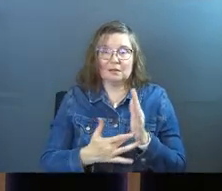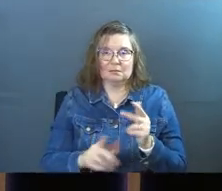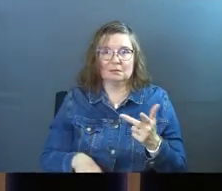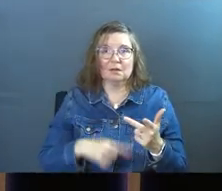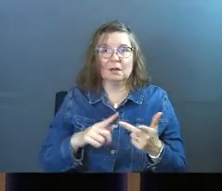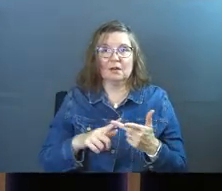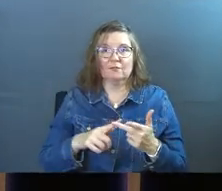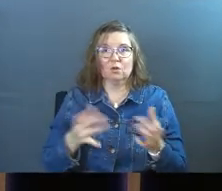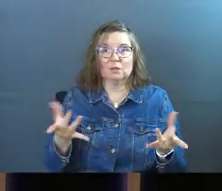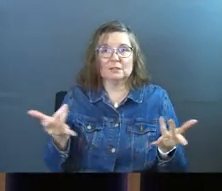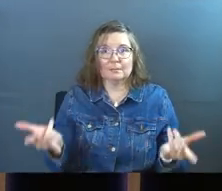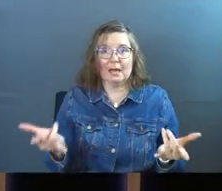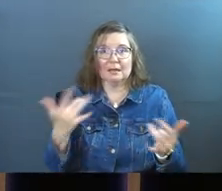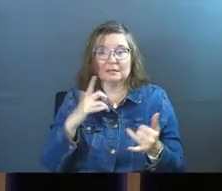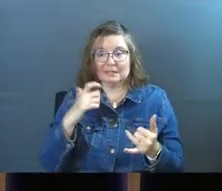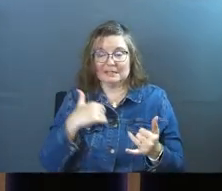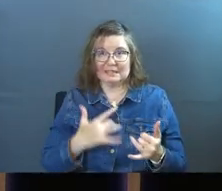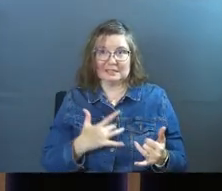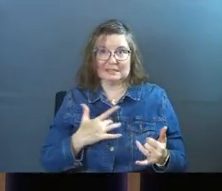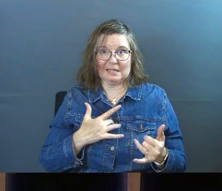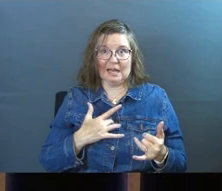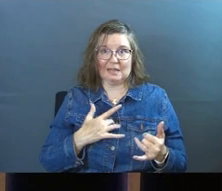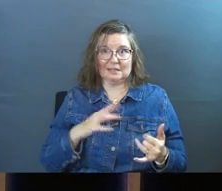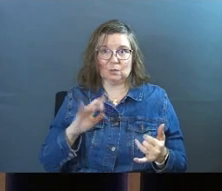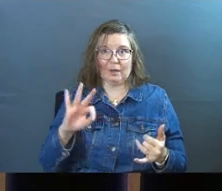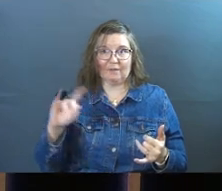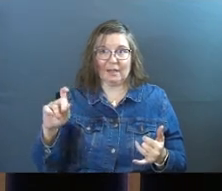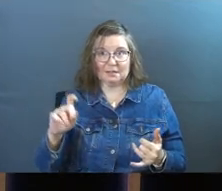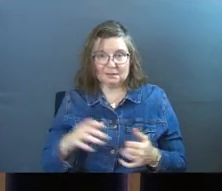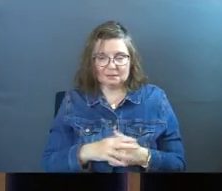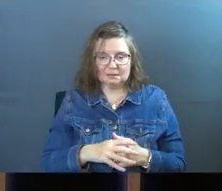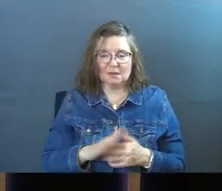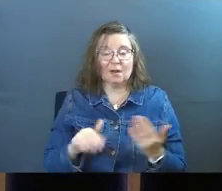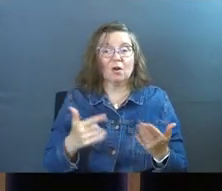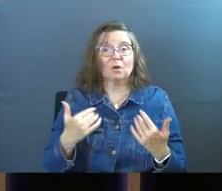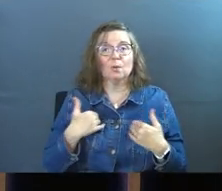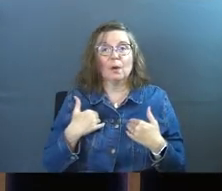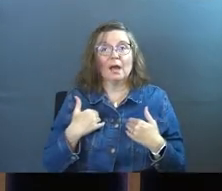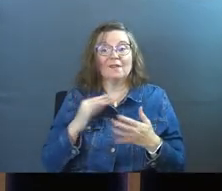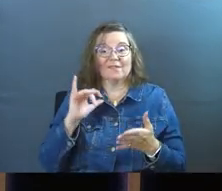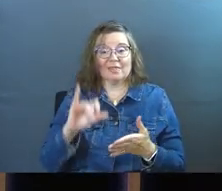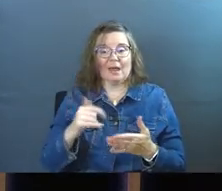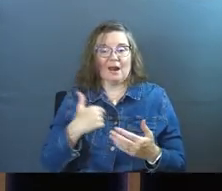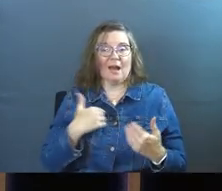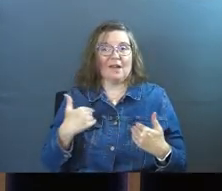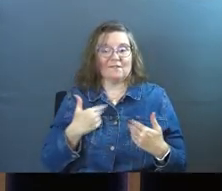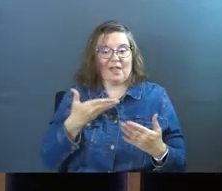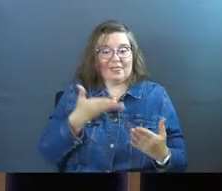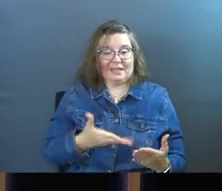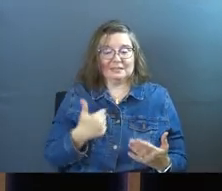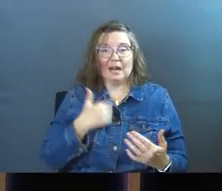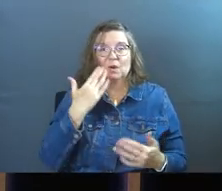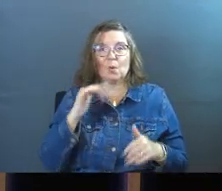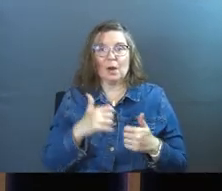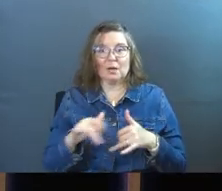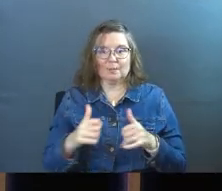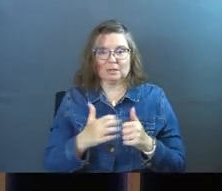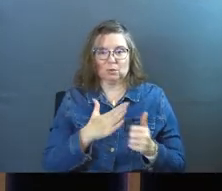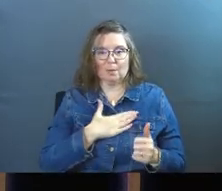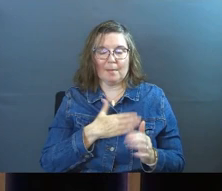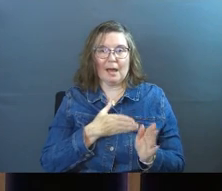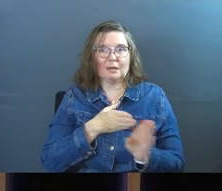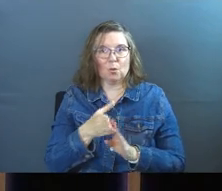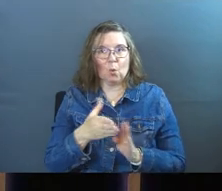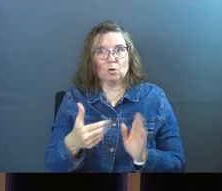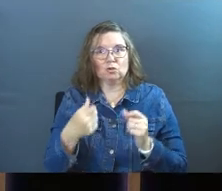For Spider-Man, it's his spidey sense and his reflexes, right? Like, if all of you guys have got that, I've got this, and I know how to play to my